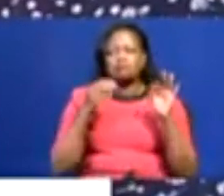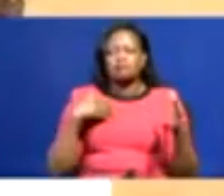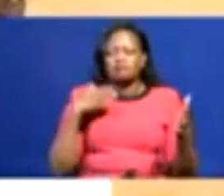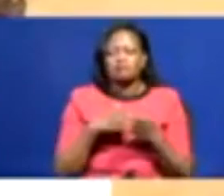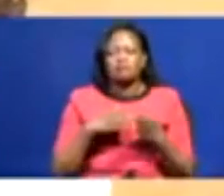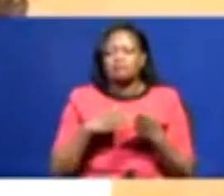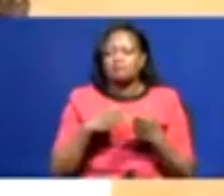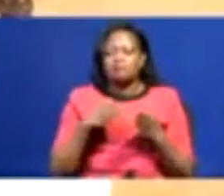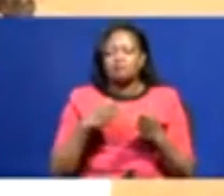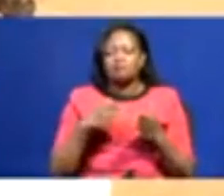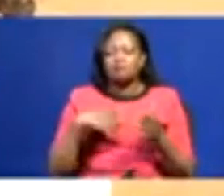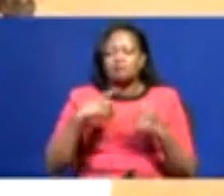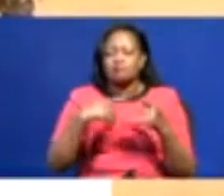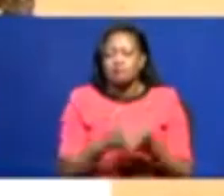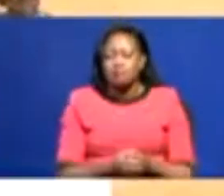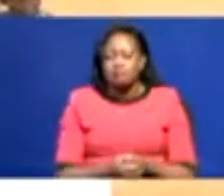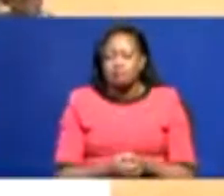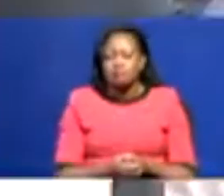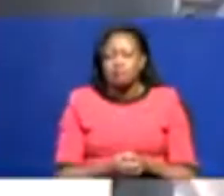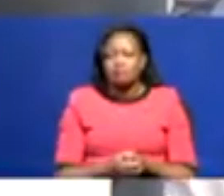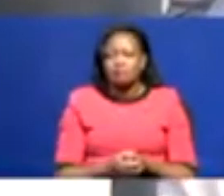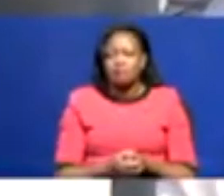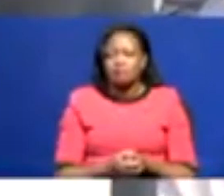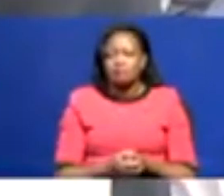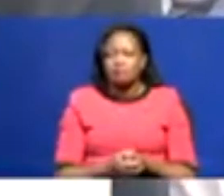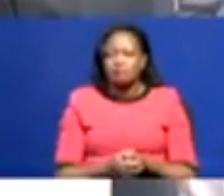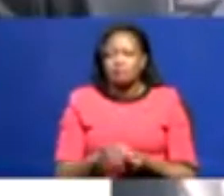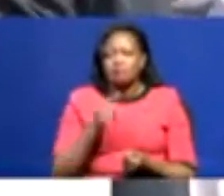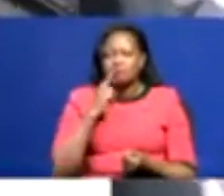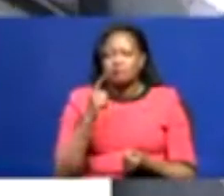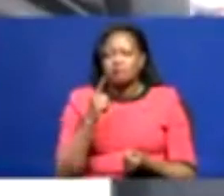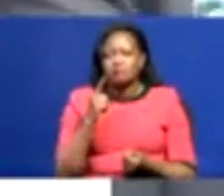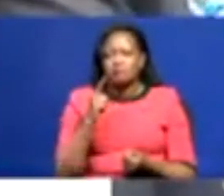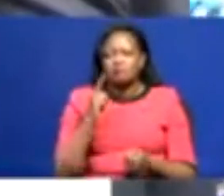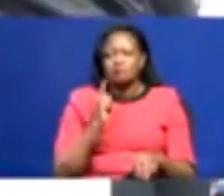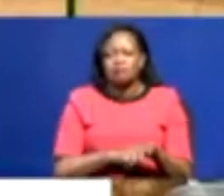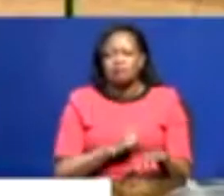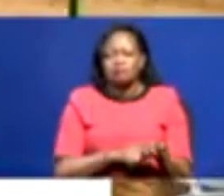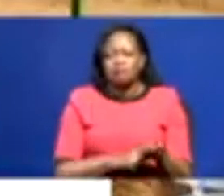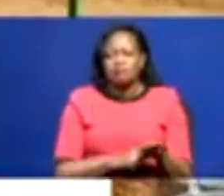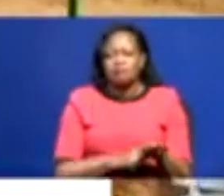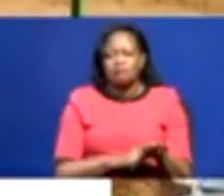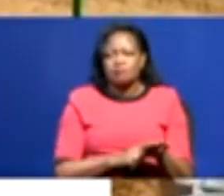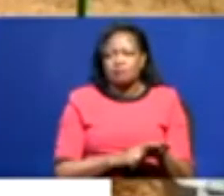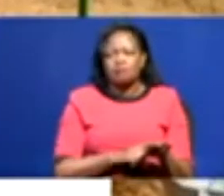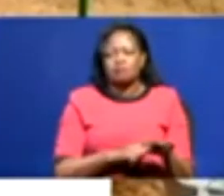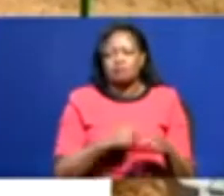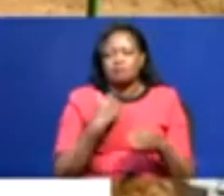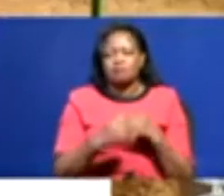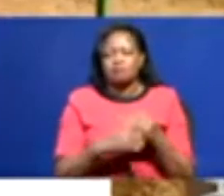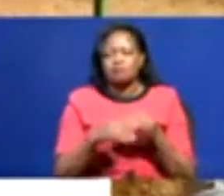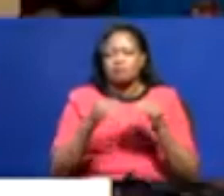progress impoverished Kenyans. Memusi made the plea while inaugurating a new dining hall at